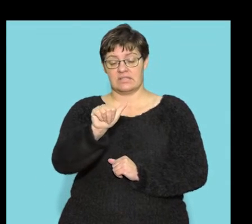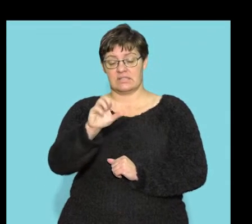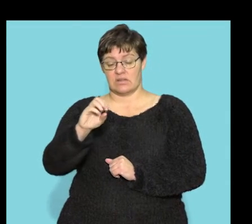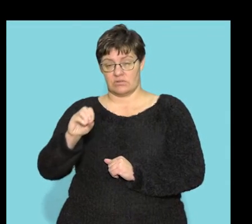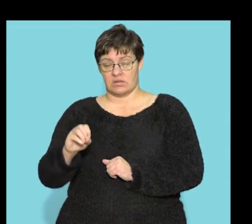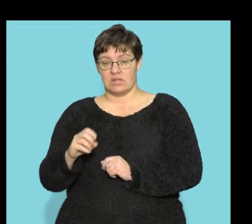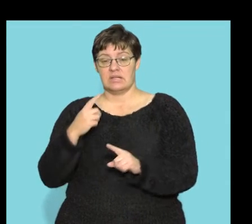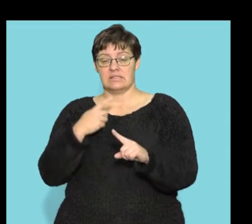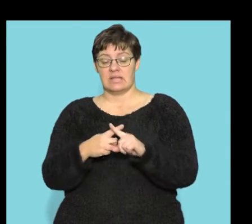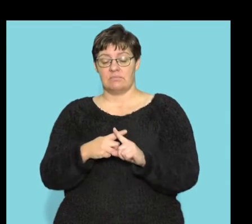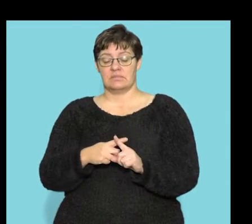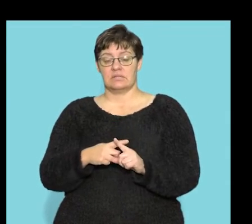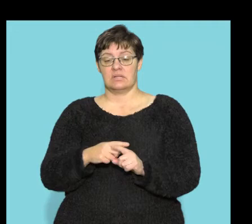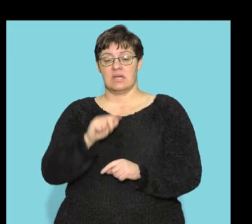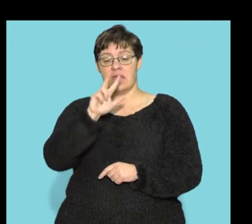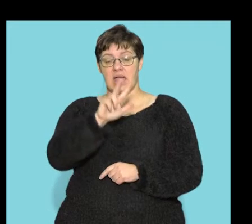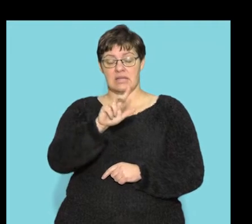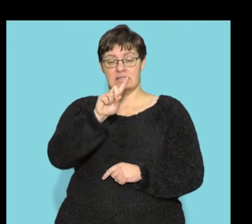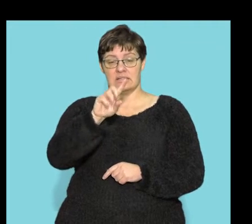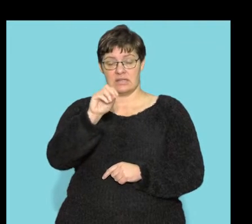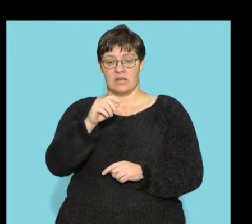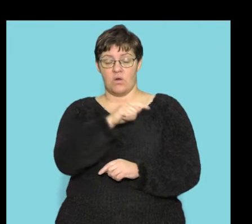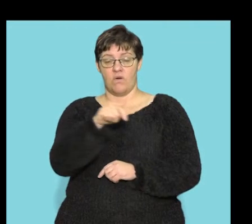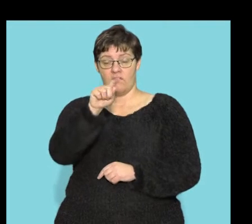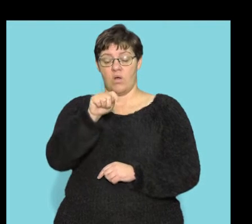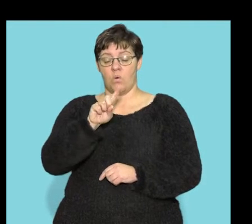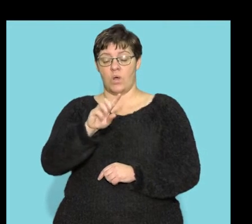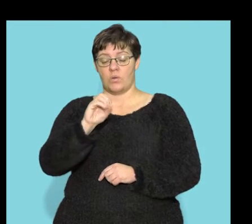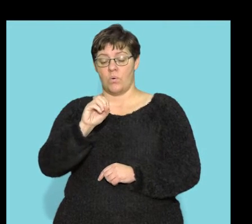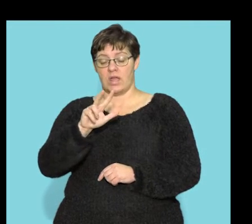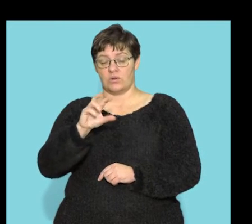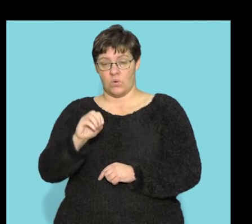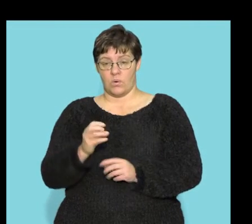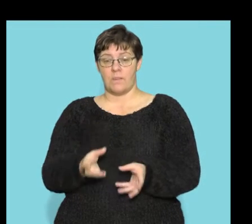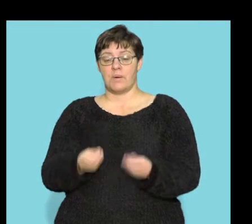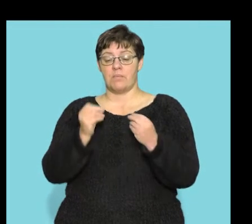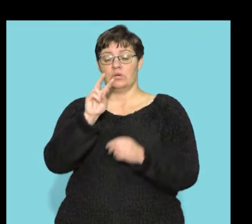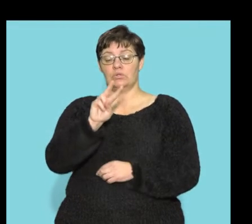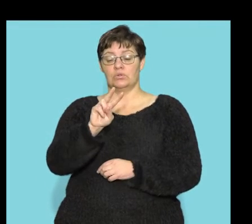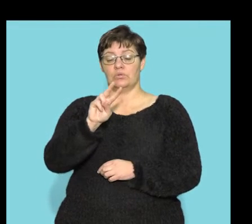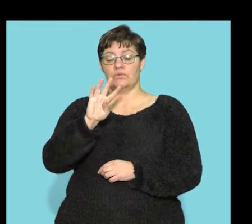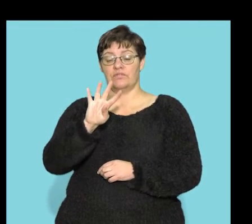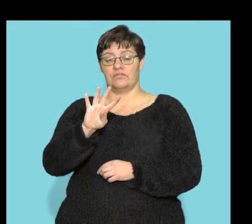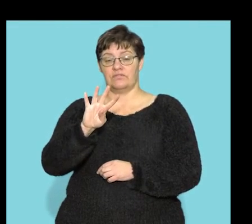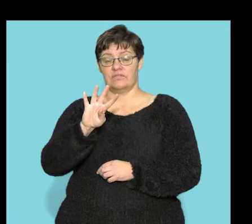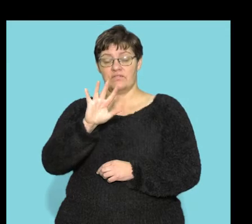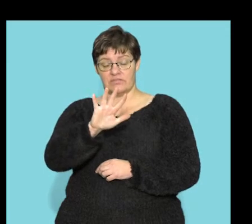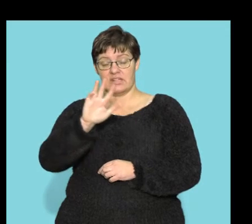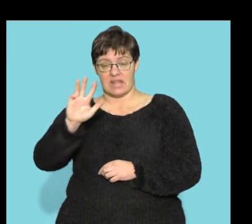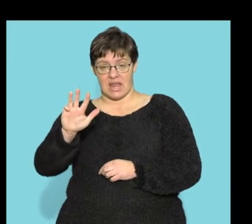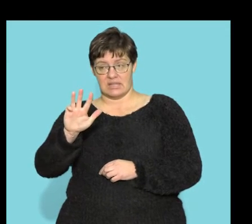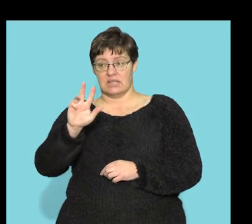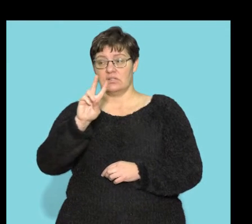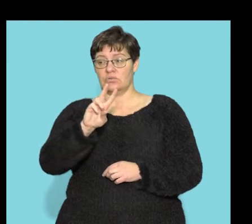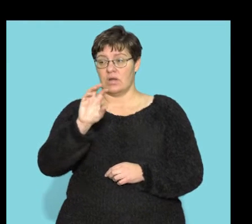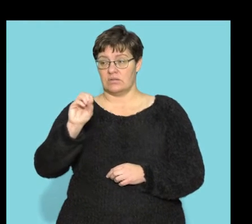times 810 over 1080, and that will give you your 259,200. So what do you take? You take the